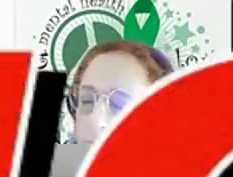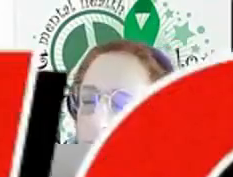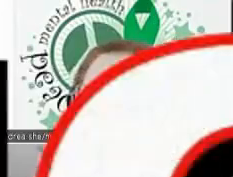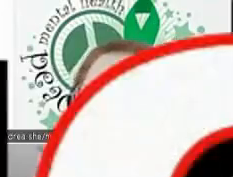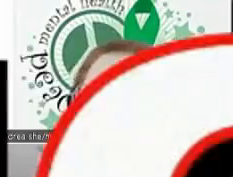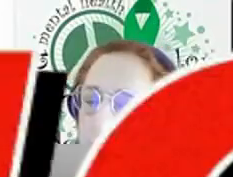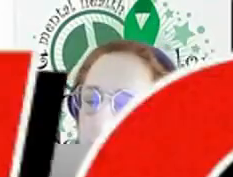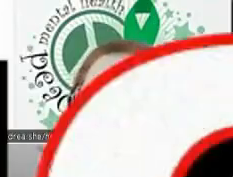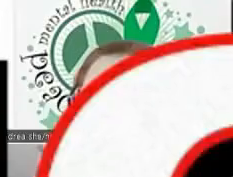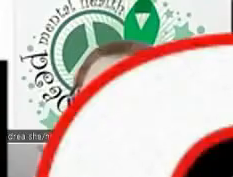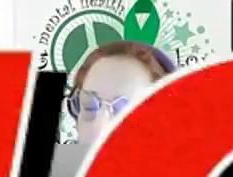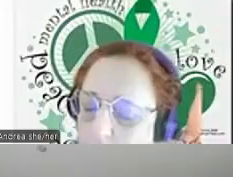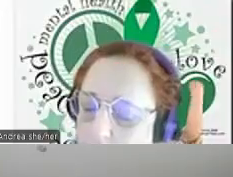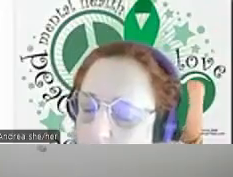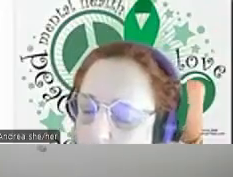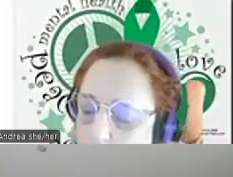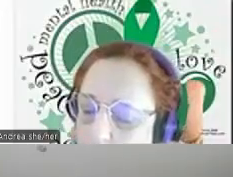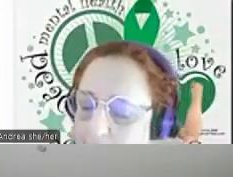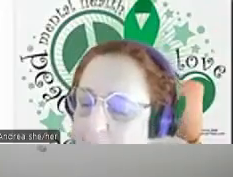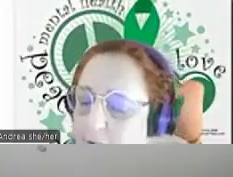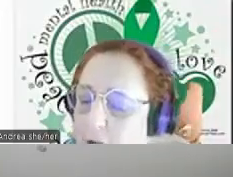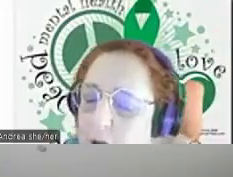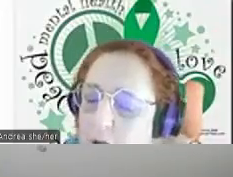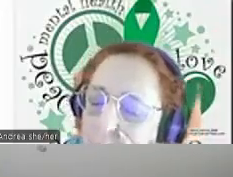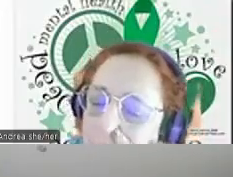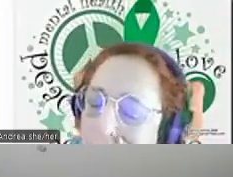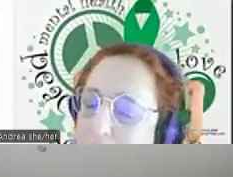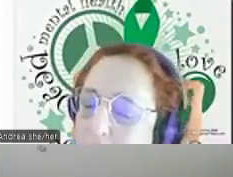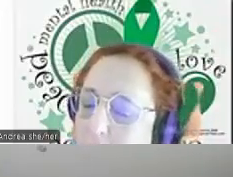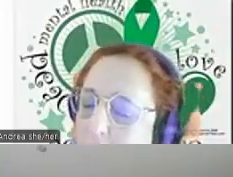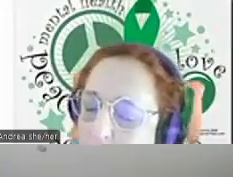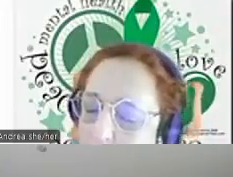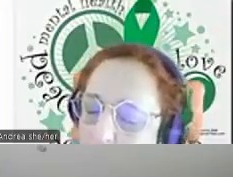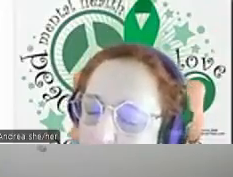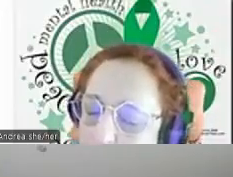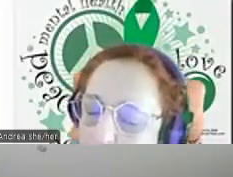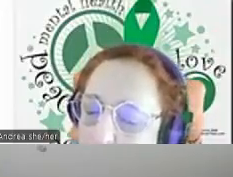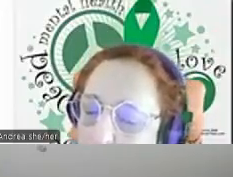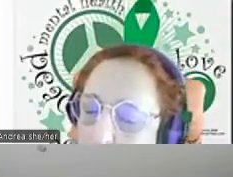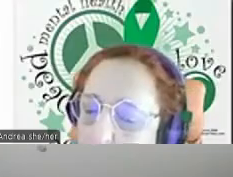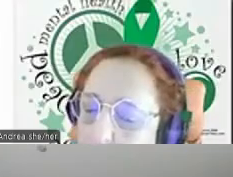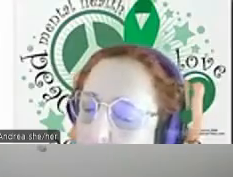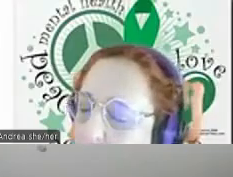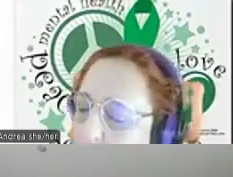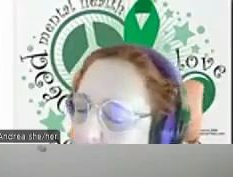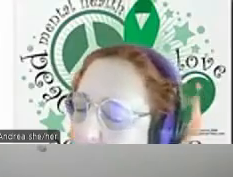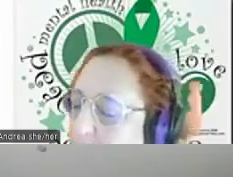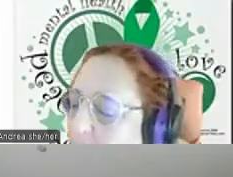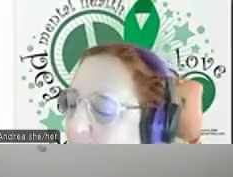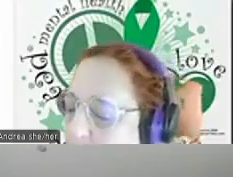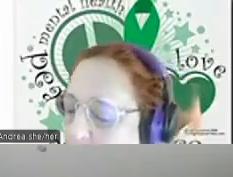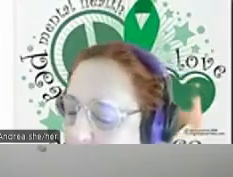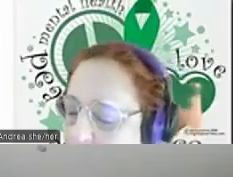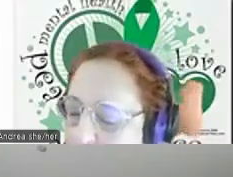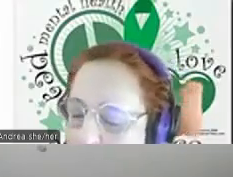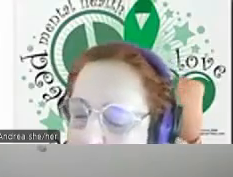the $2,500 platinum. Lovely. Wonderful. Actually, a couple of $5,000 votes in there. So Wow.